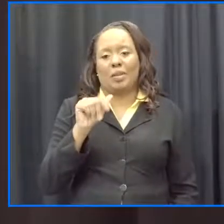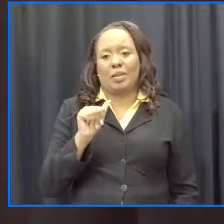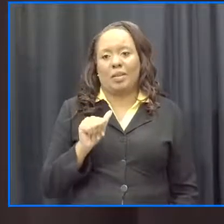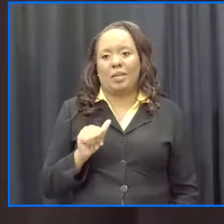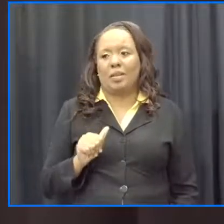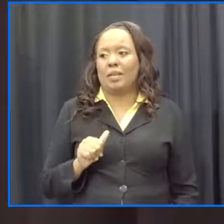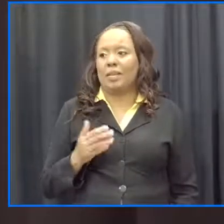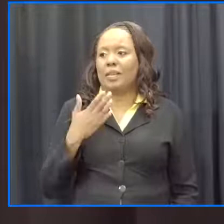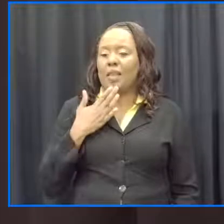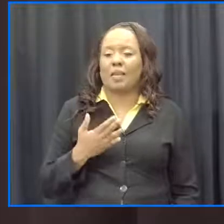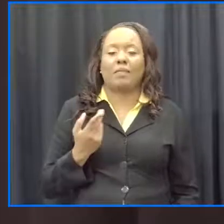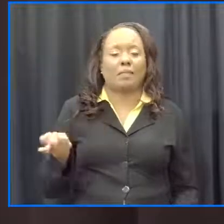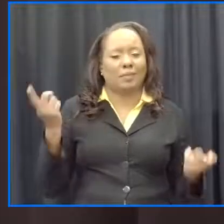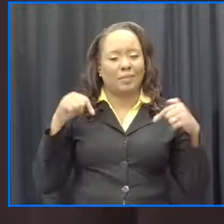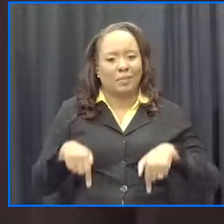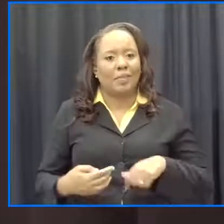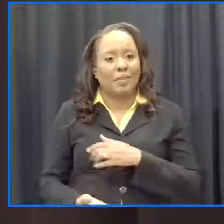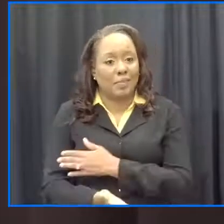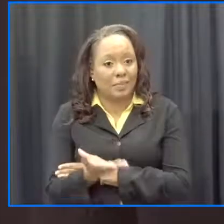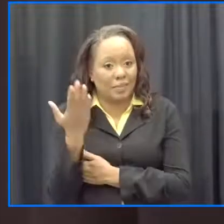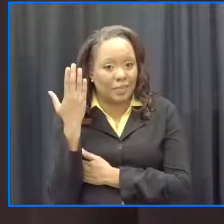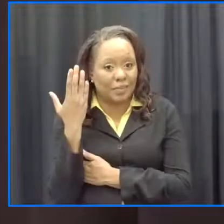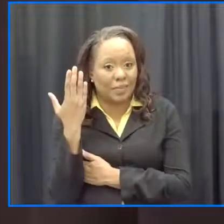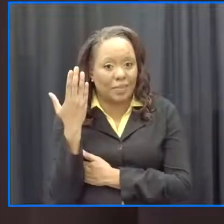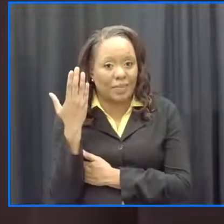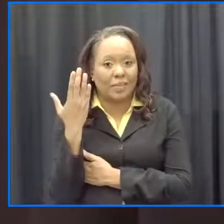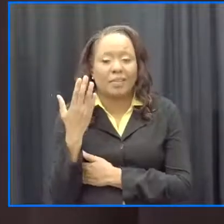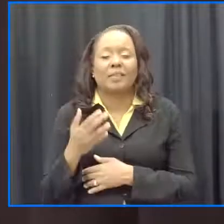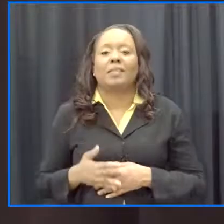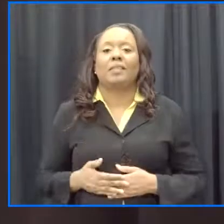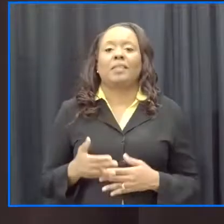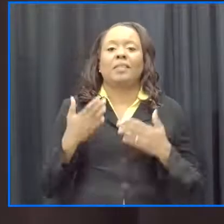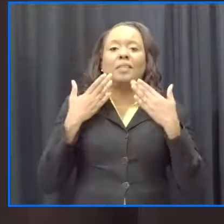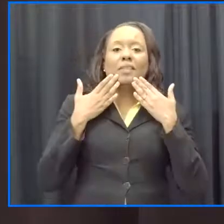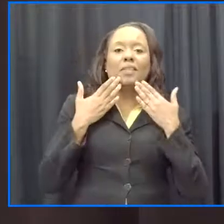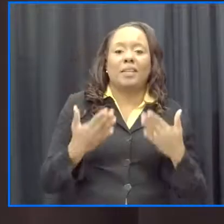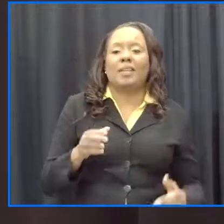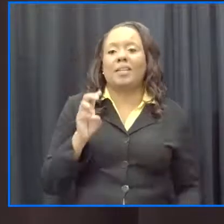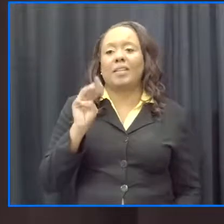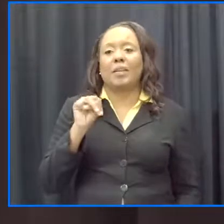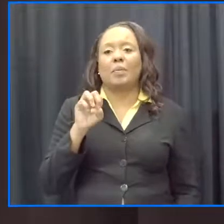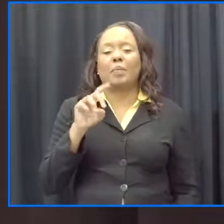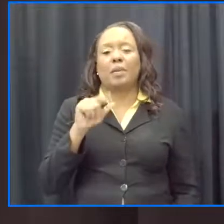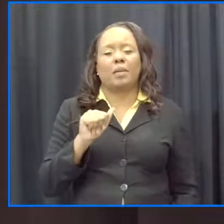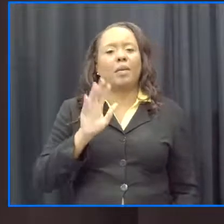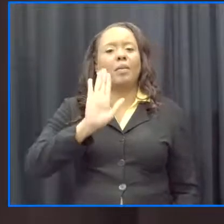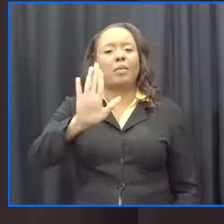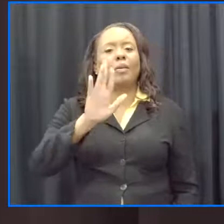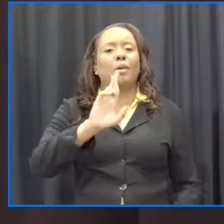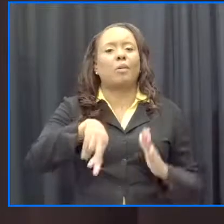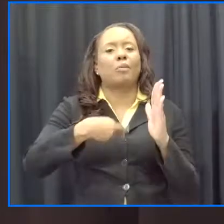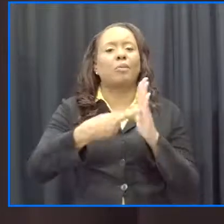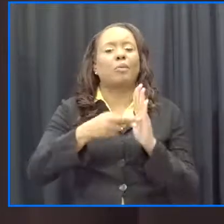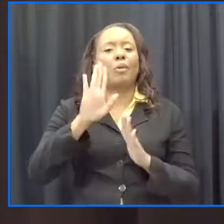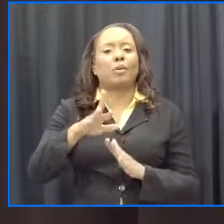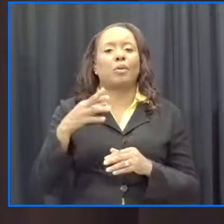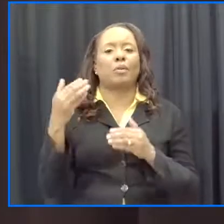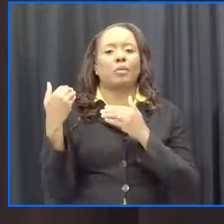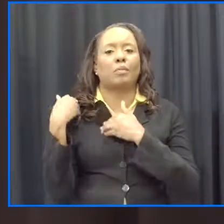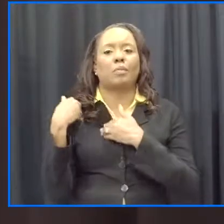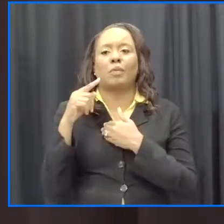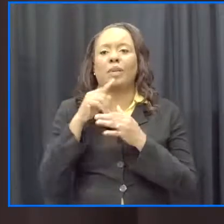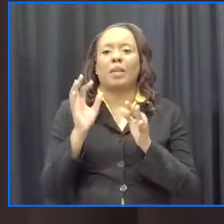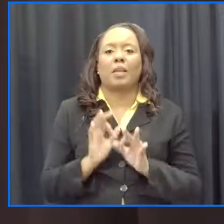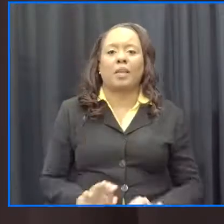want to thank you not only for attending here this morning, but because you have a significant role to play in this process over the next